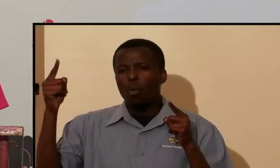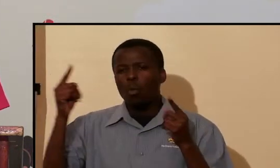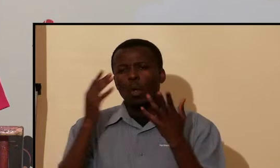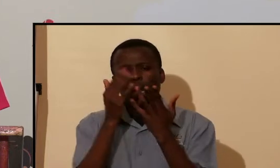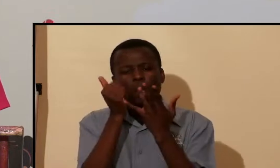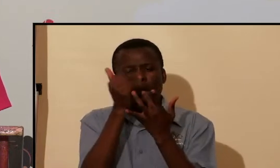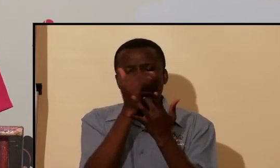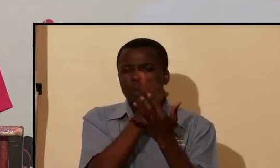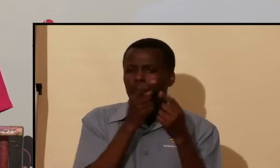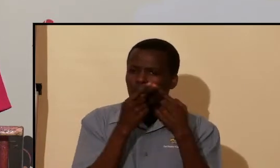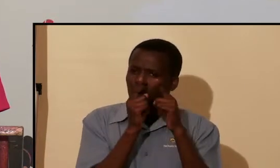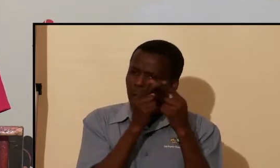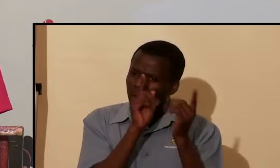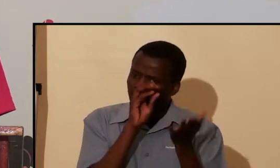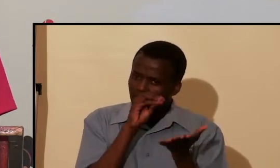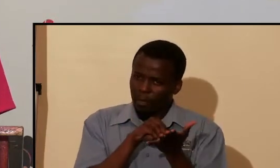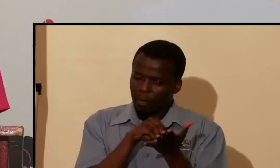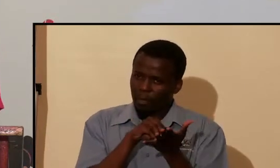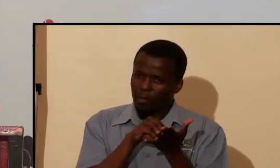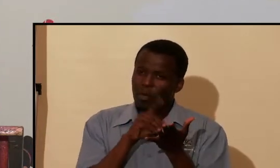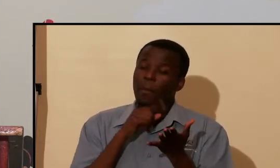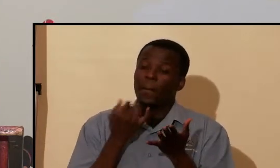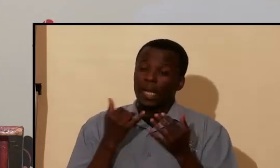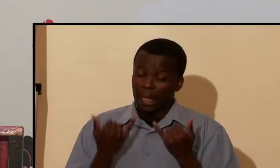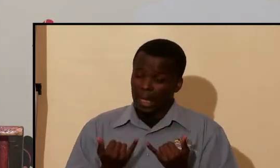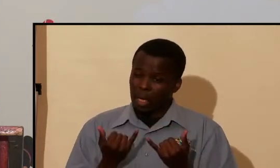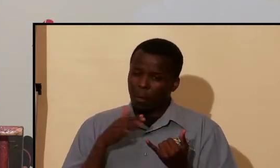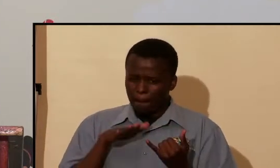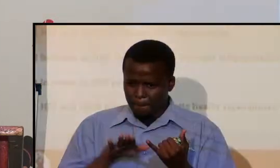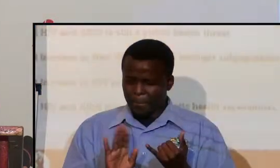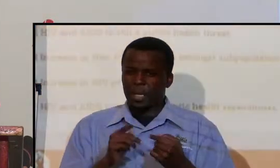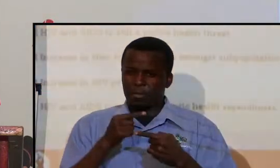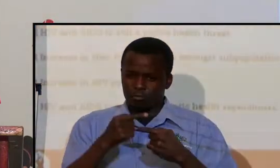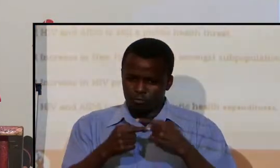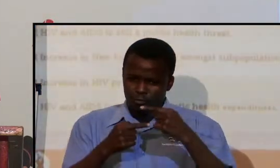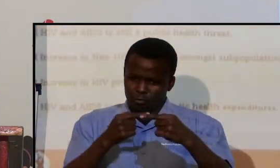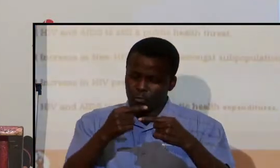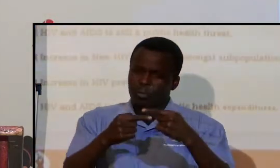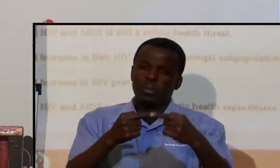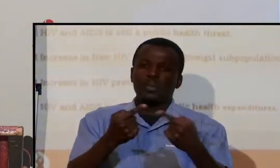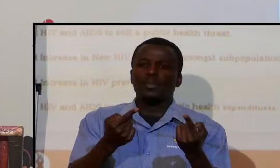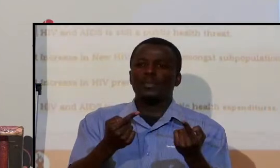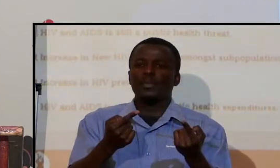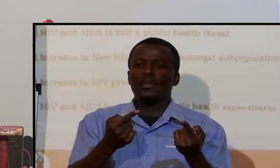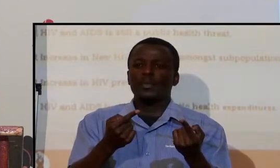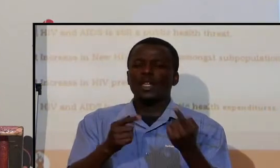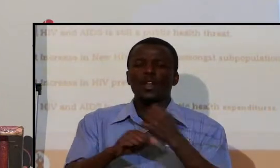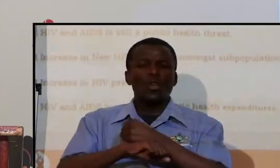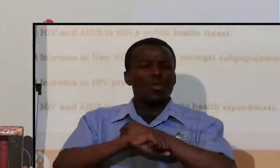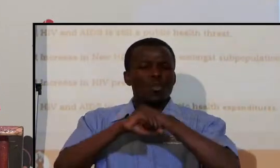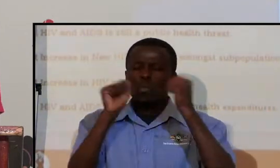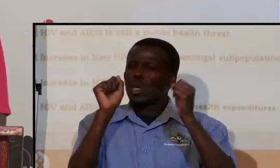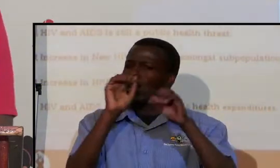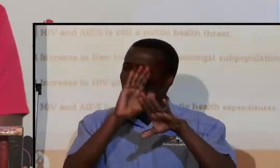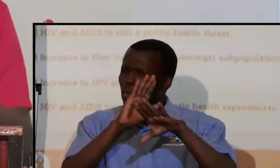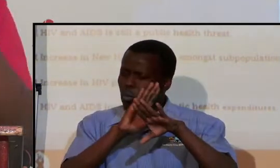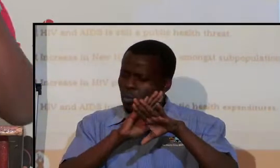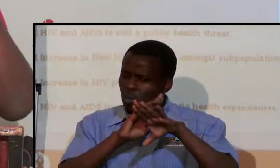you have made. It's just time to continue to roll up our sleeves. The battle is still not yet over.